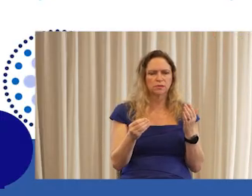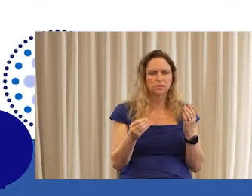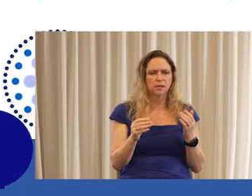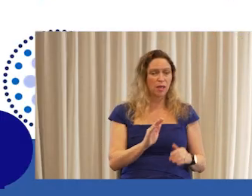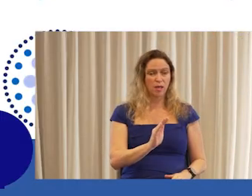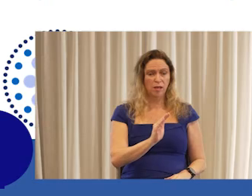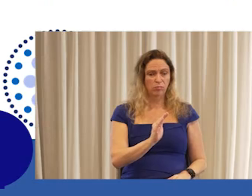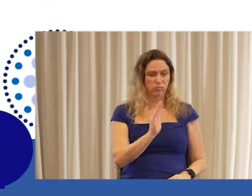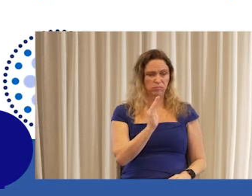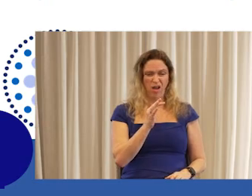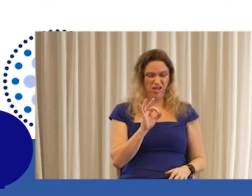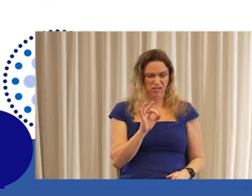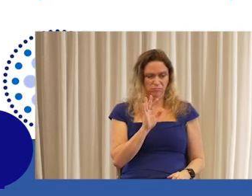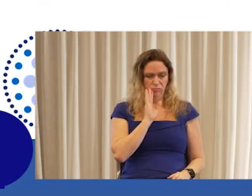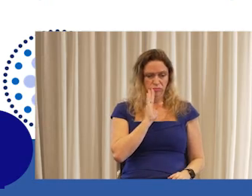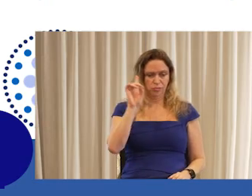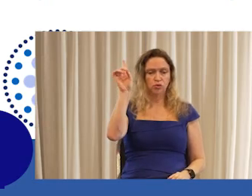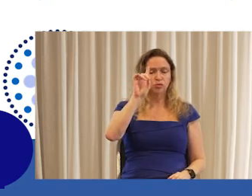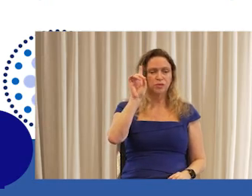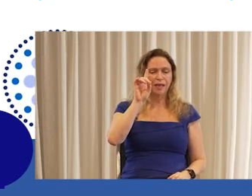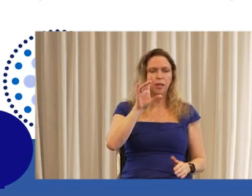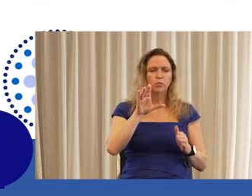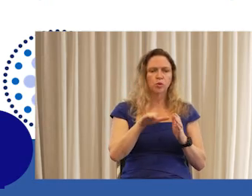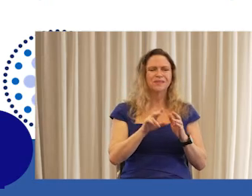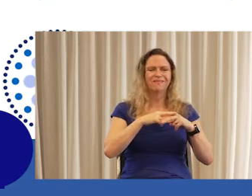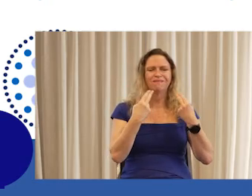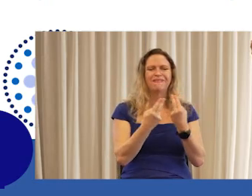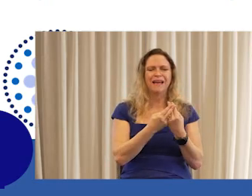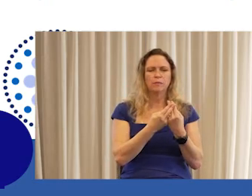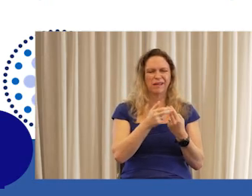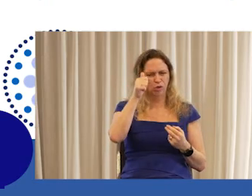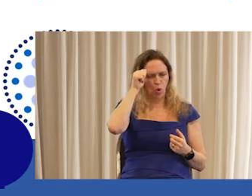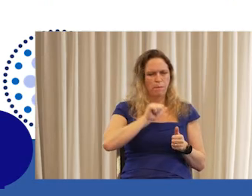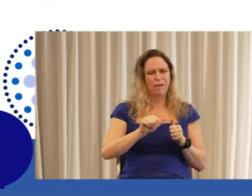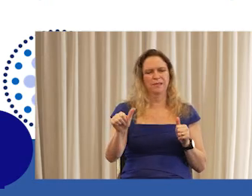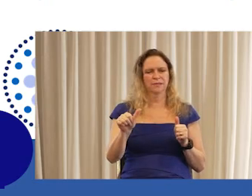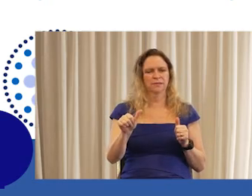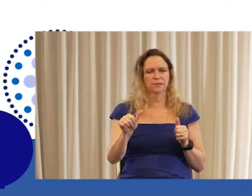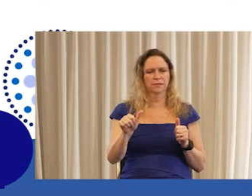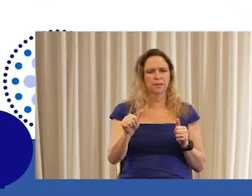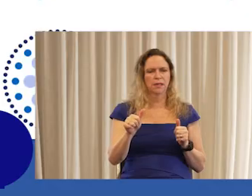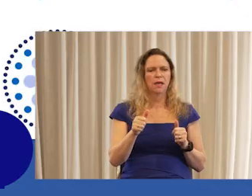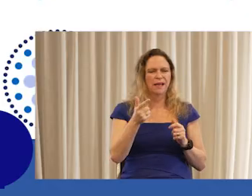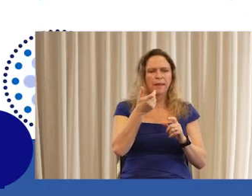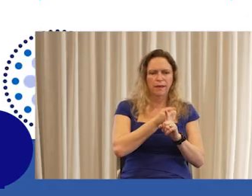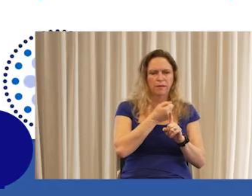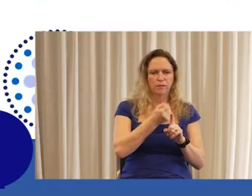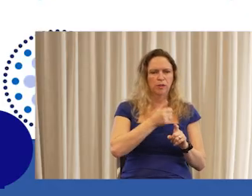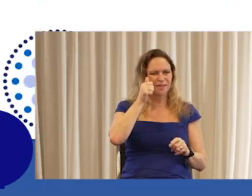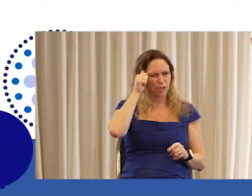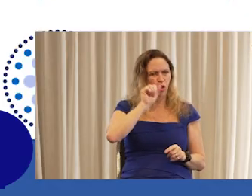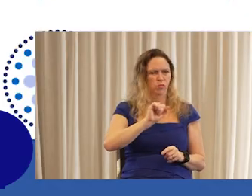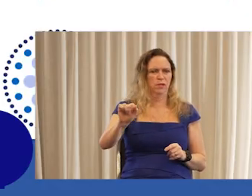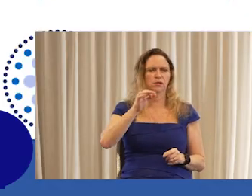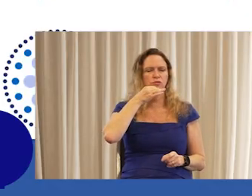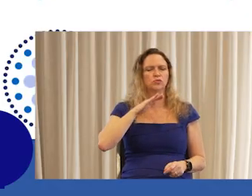my presentation because I feel like that is ingrained in family advocacy and the way that people relate to other people. If we have